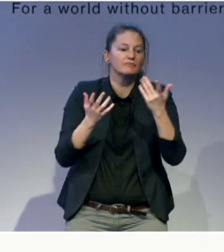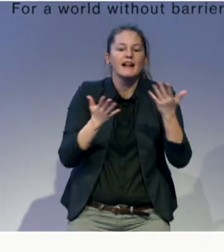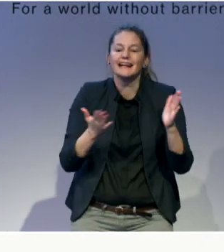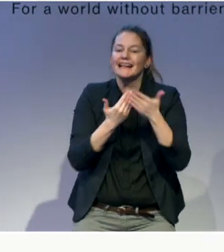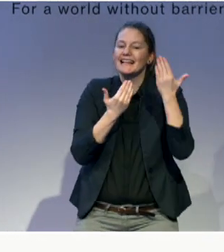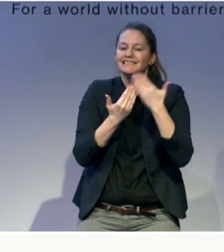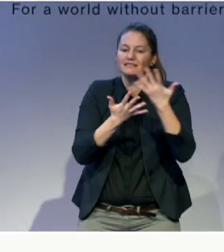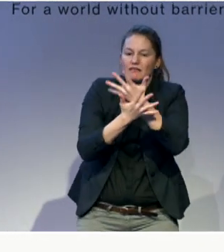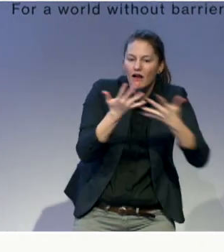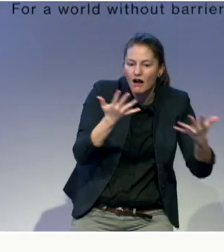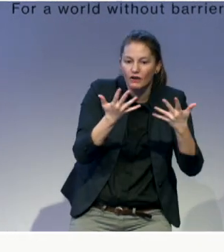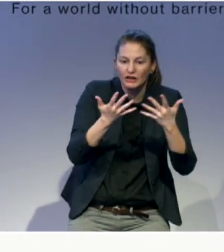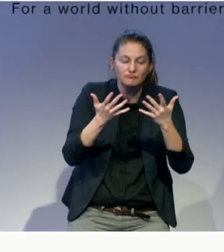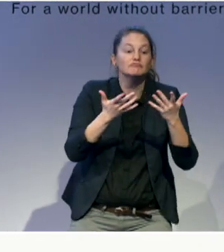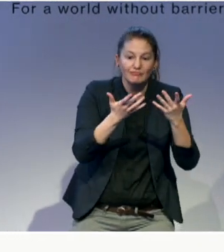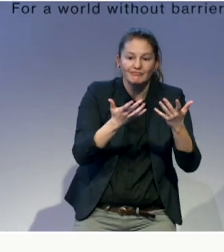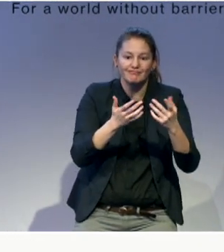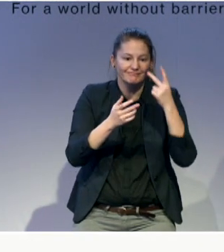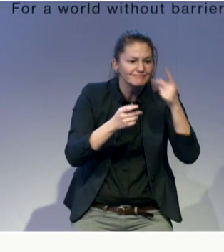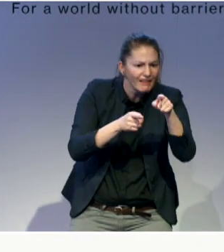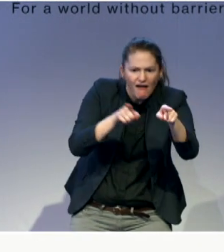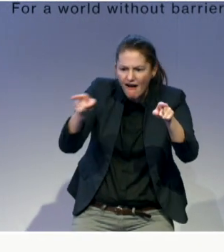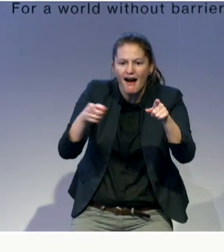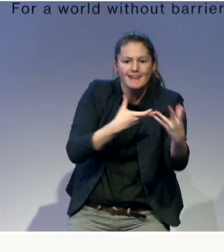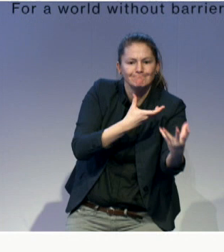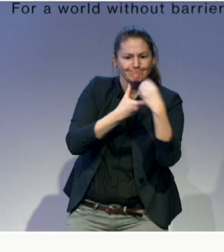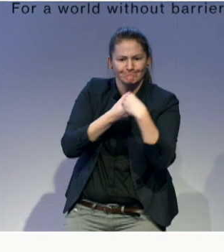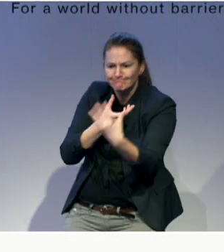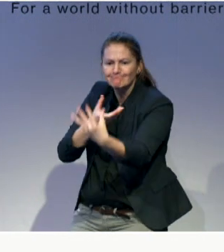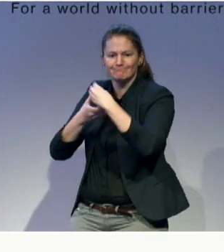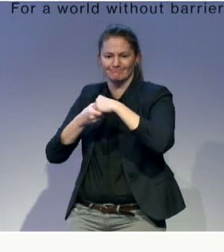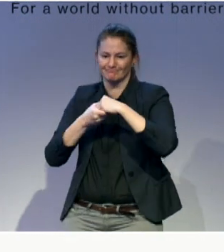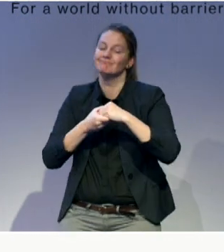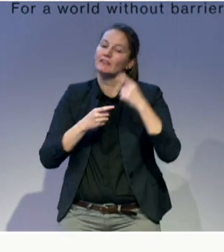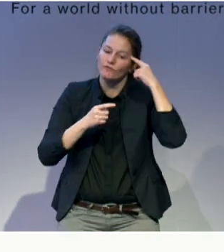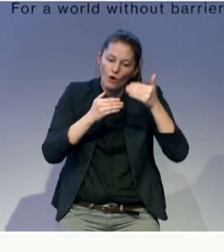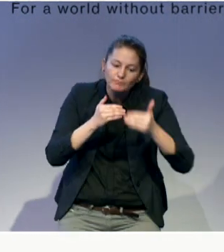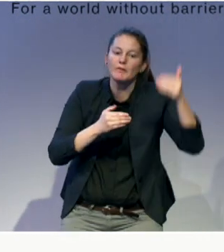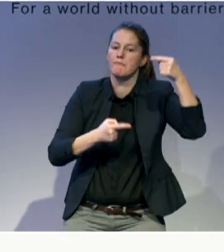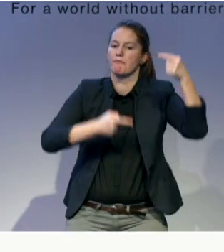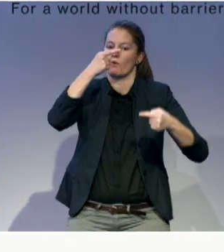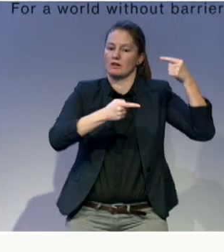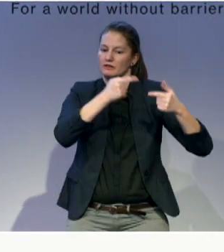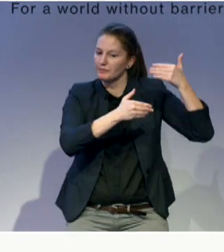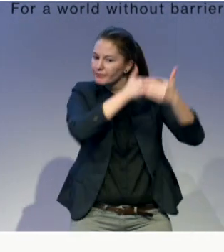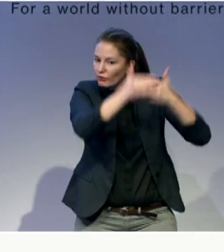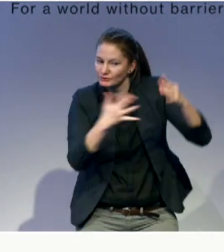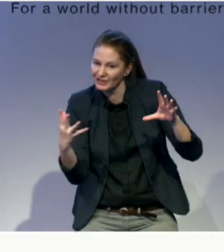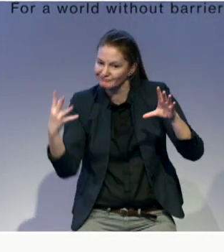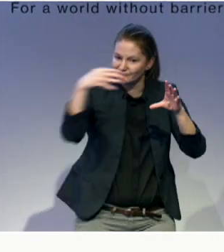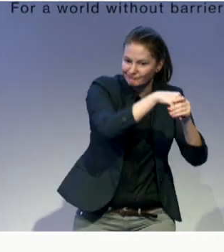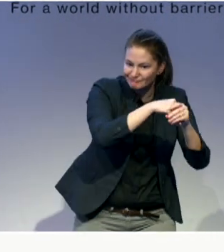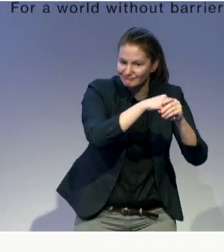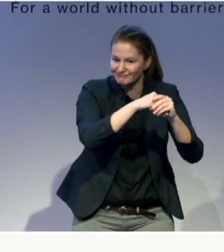political processes, or using technology at home or to move around independently.